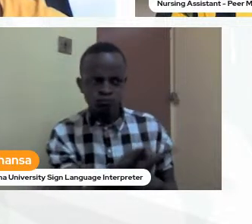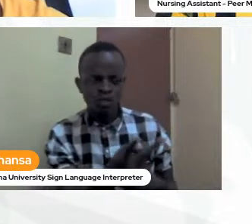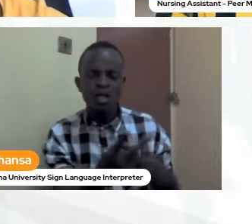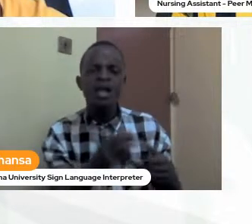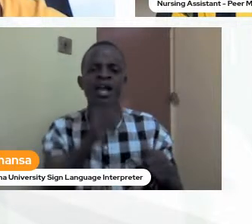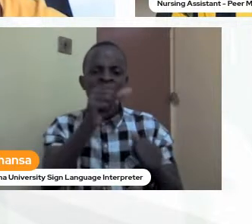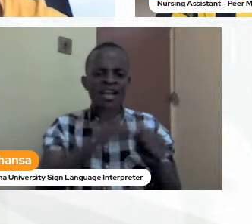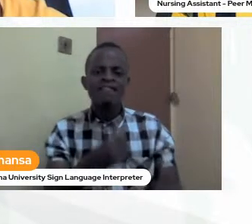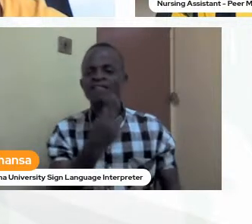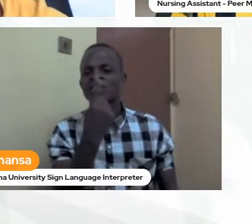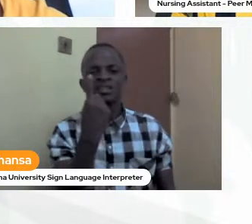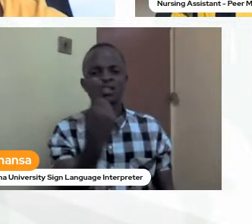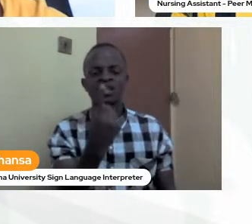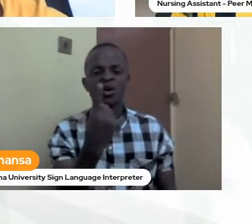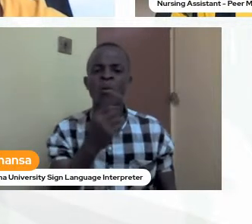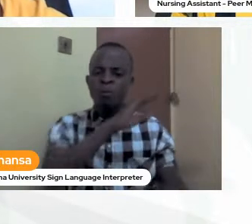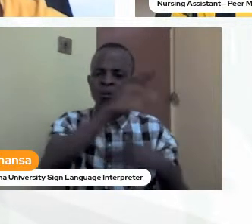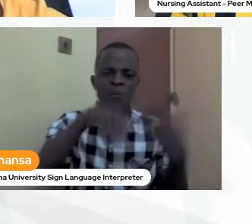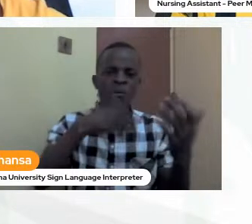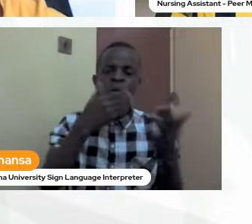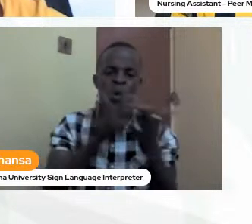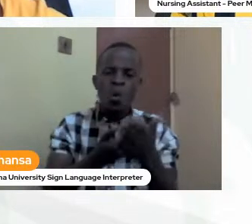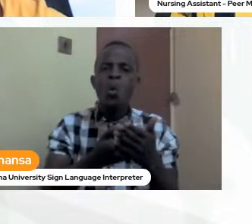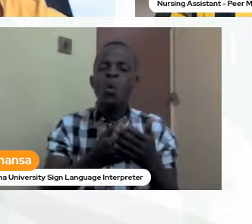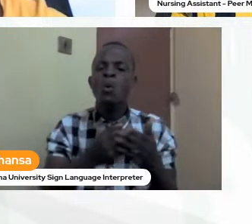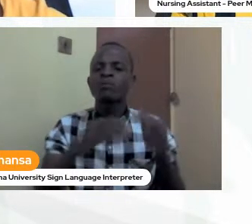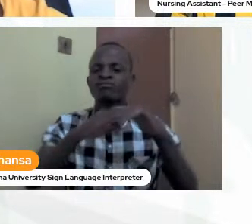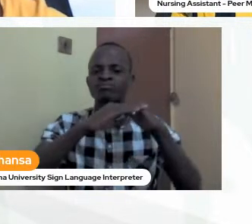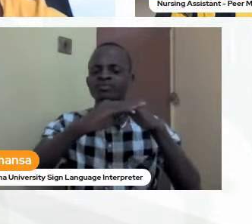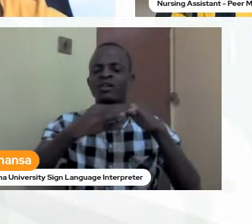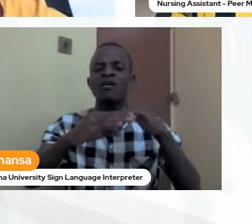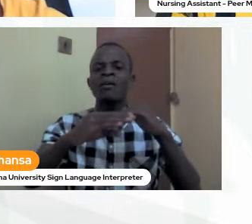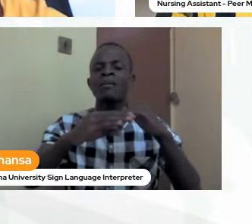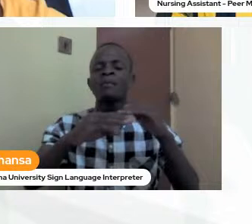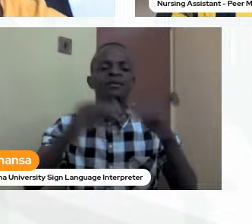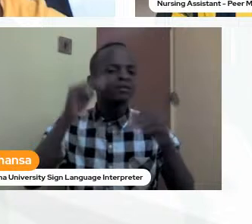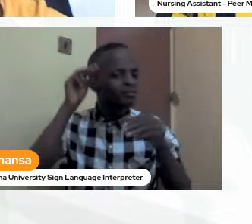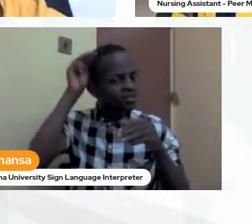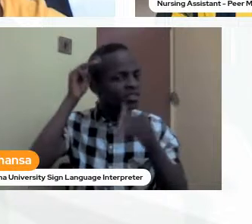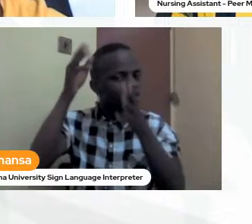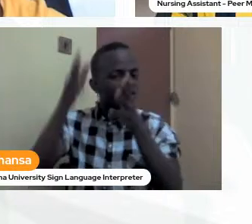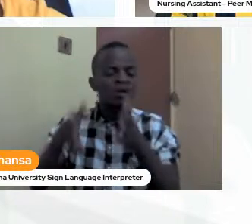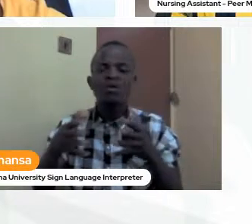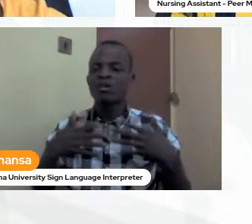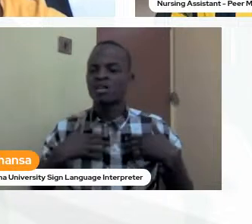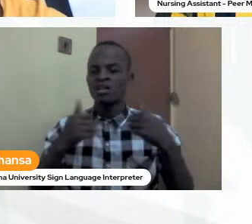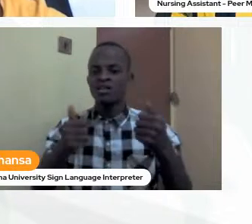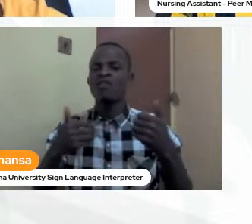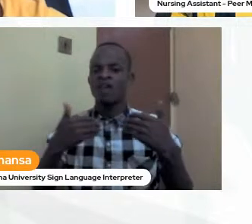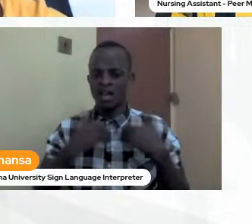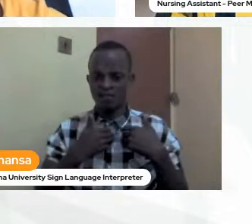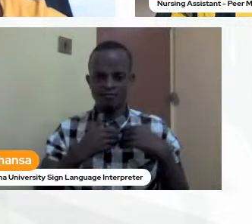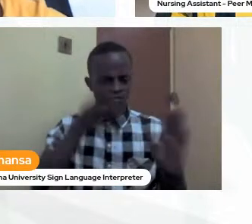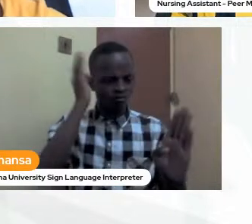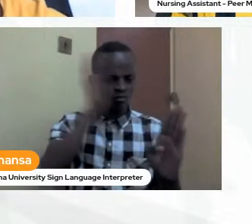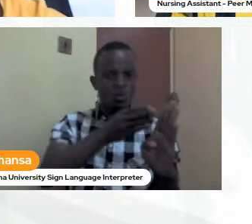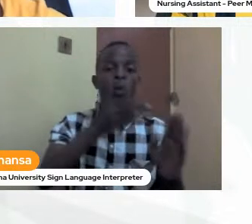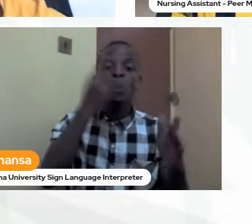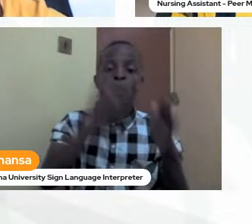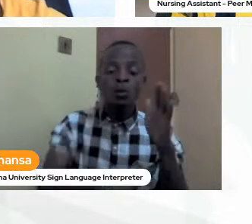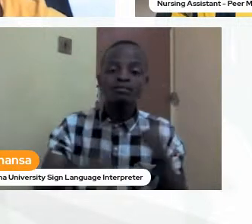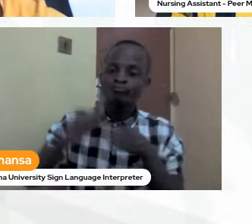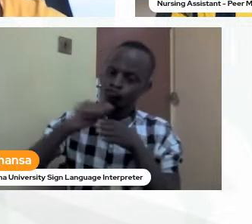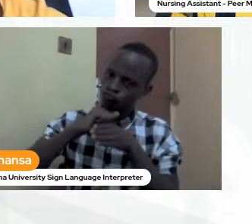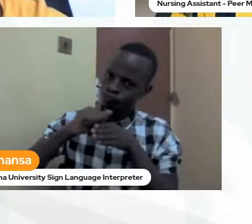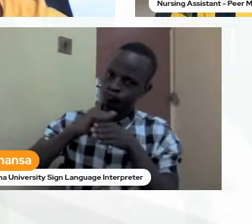other establishment at every level of Ministry of Health. You are going to find specific people that are trained